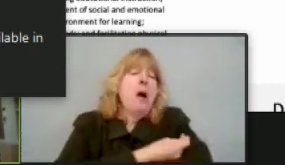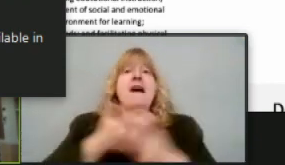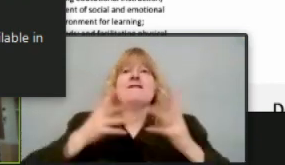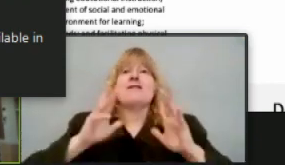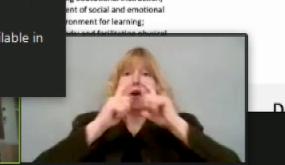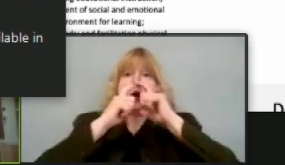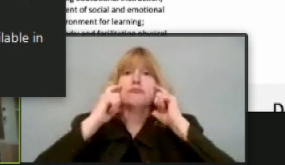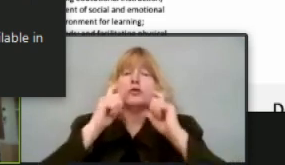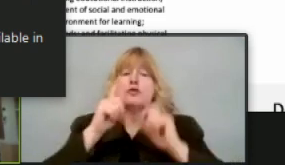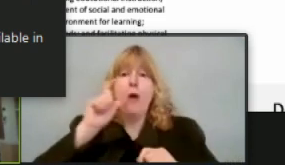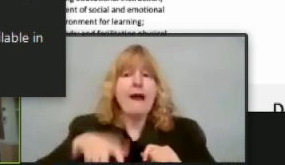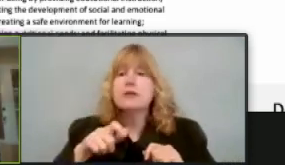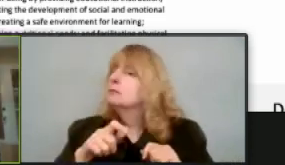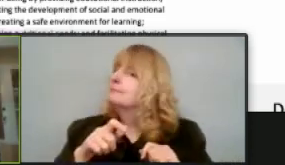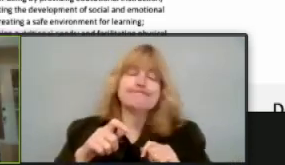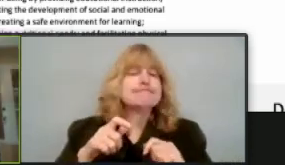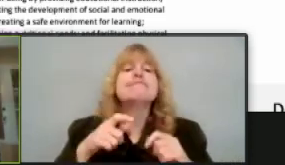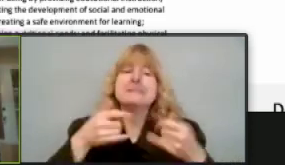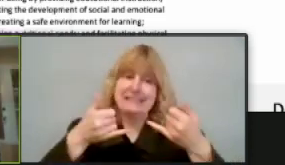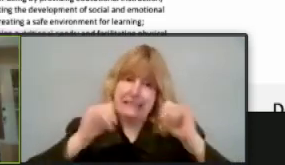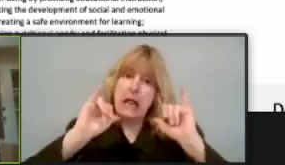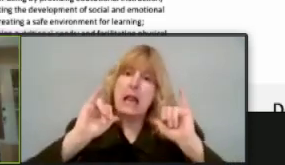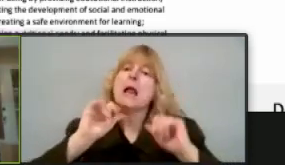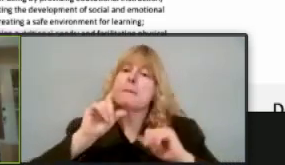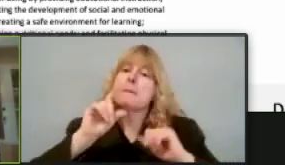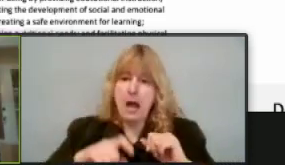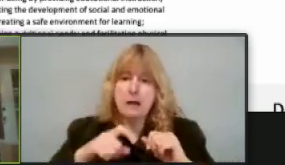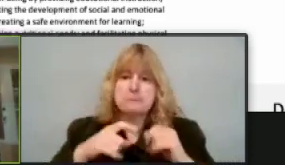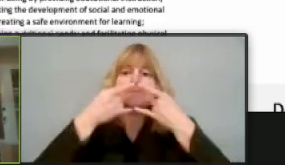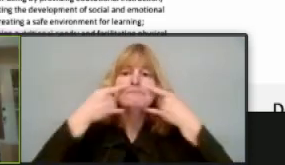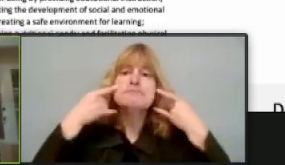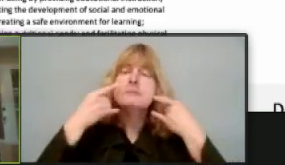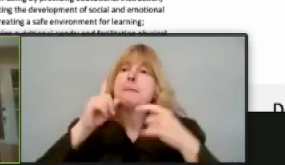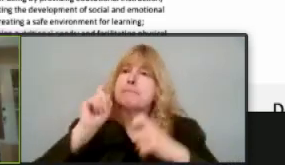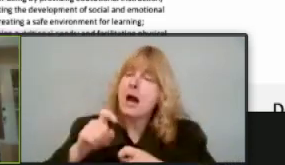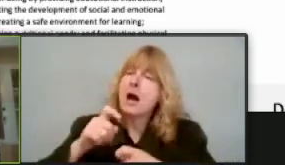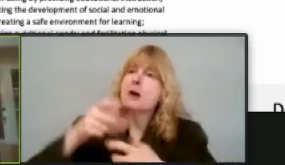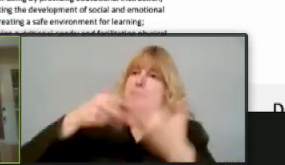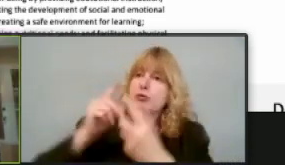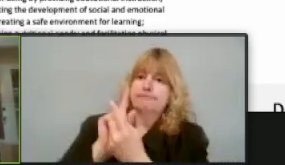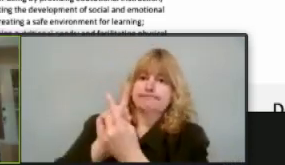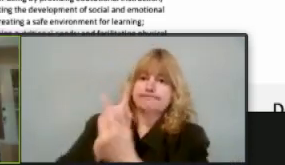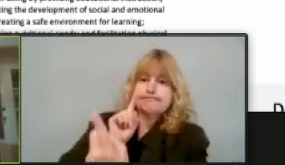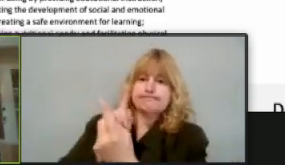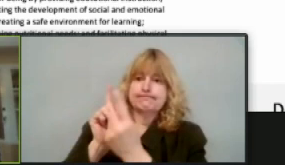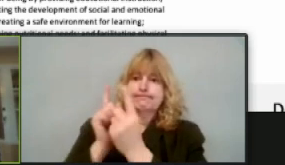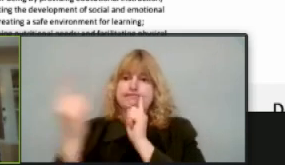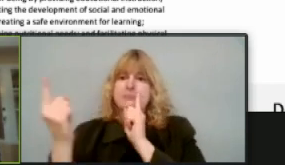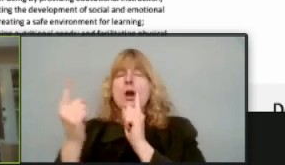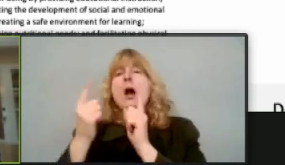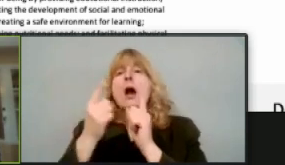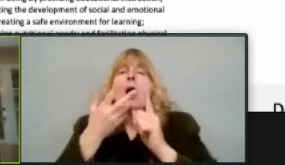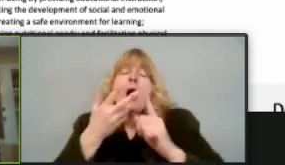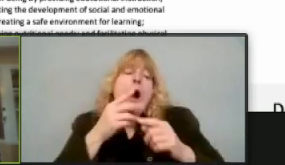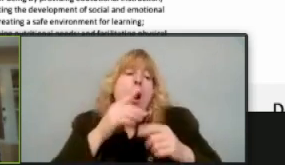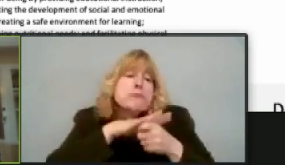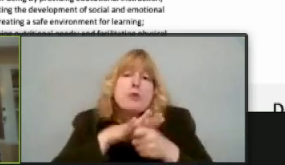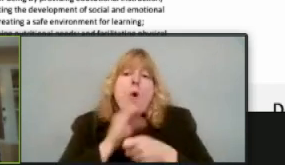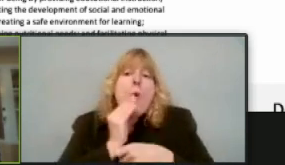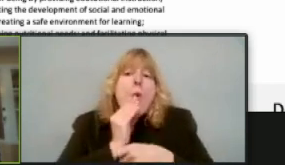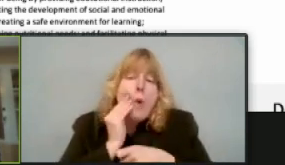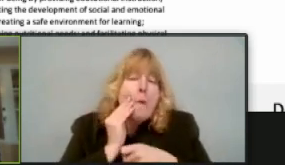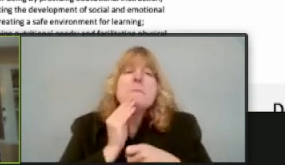to wear a mask, social distance from those who are not in their immediate household, and wash their hands even